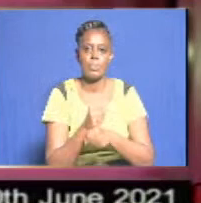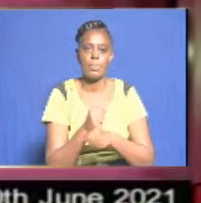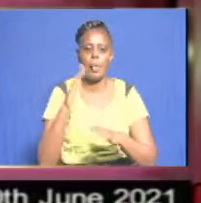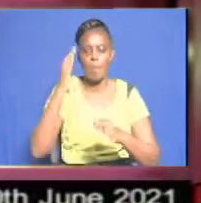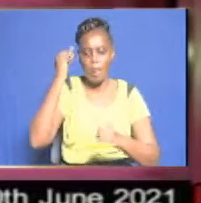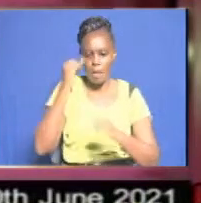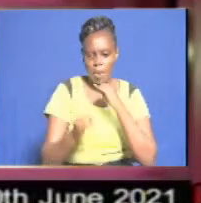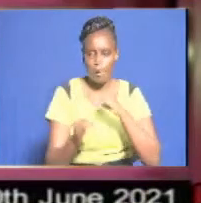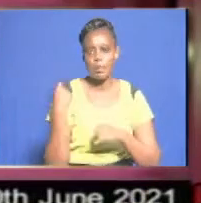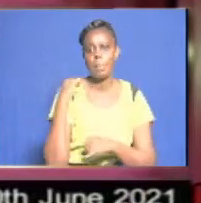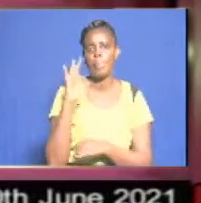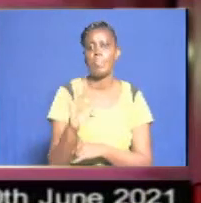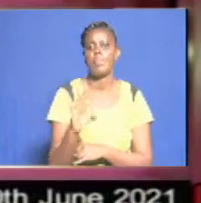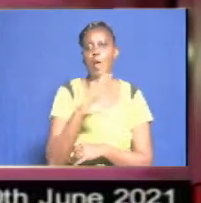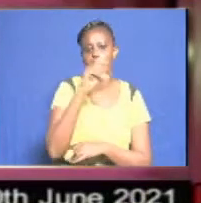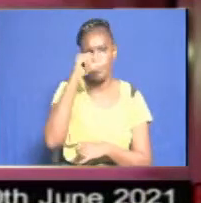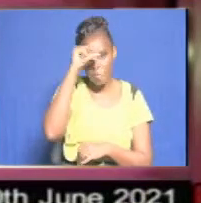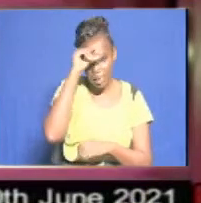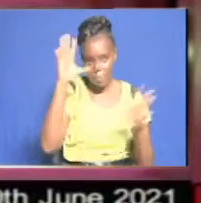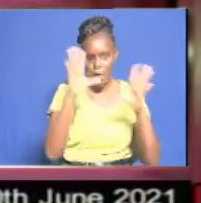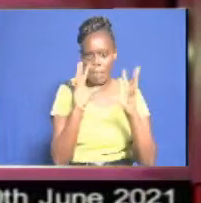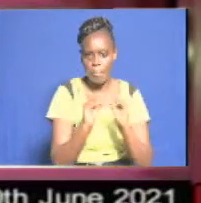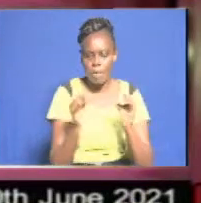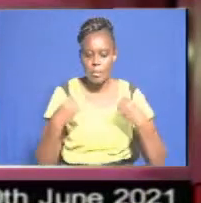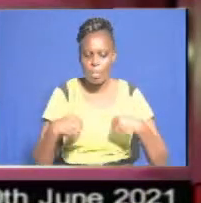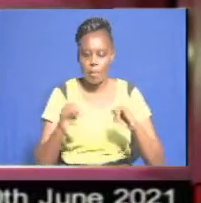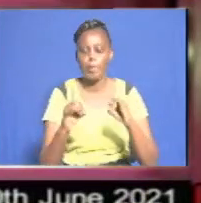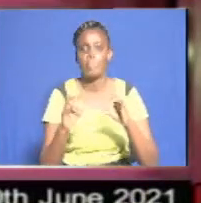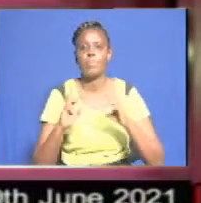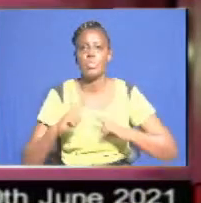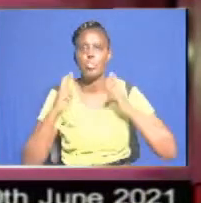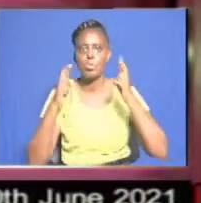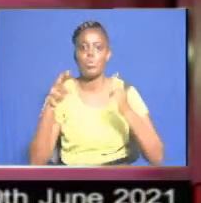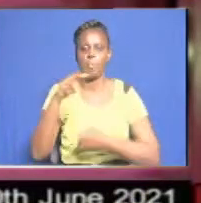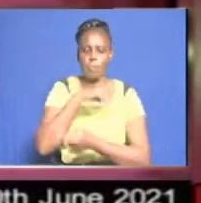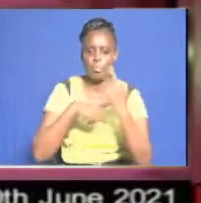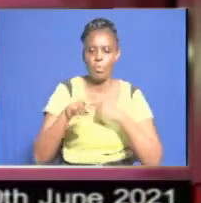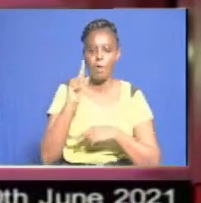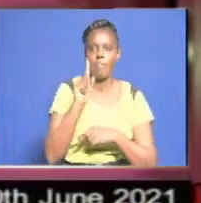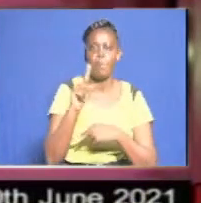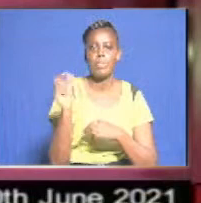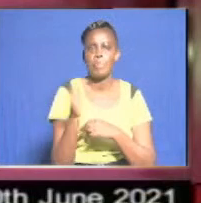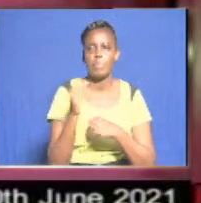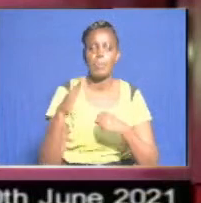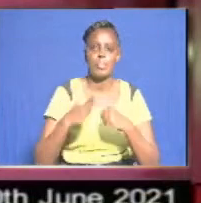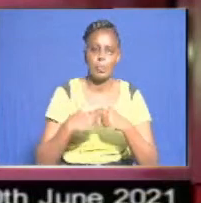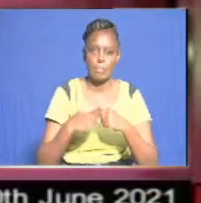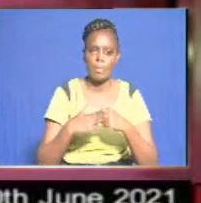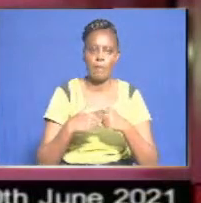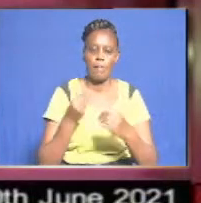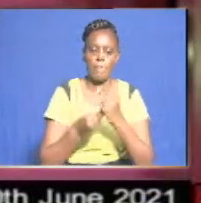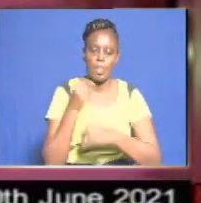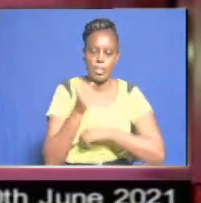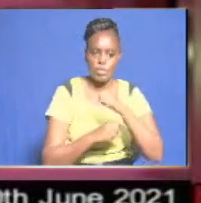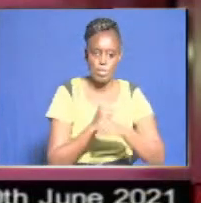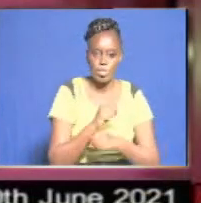Lastly, number three, the County Government Budget Implementation Review Report for the first 9 months of the financial